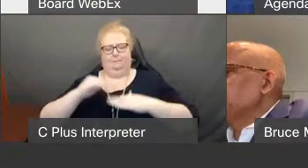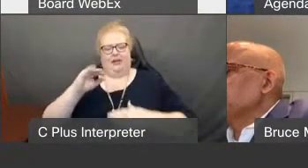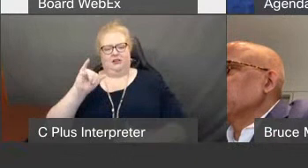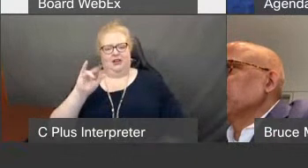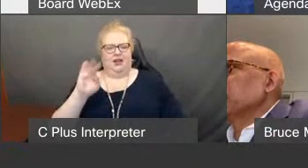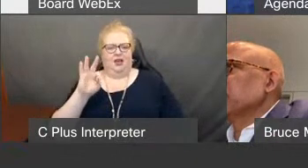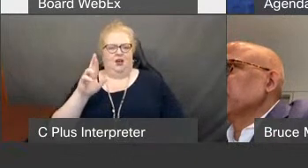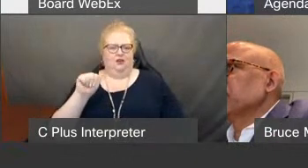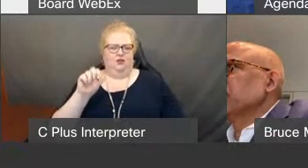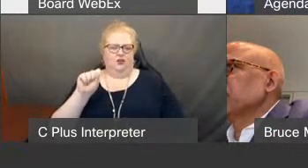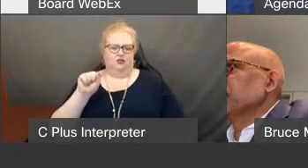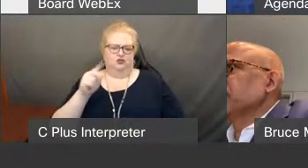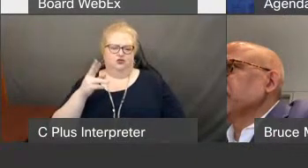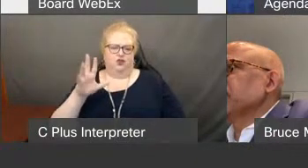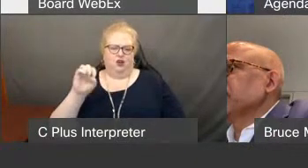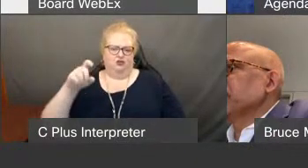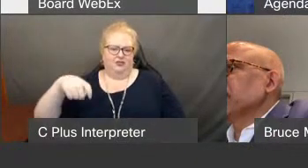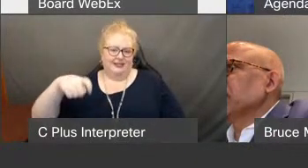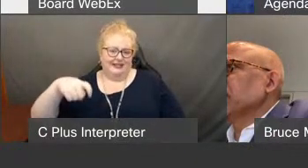is Chief Hubbard here?